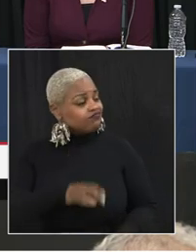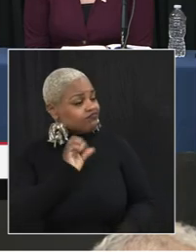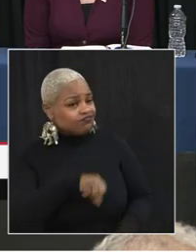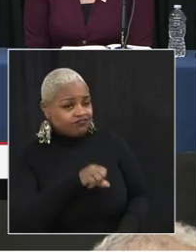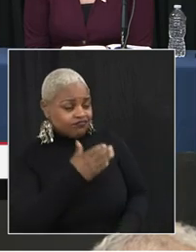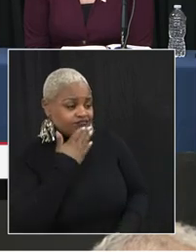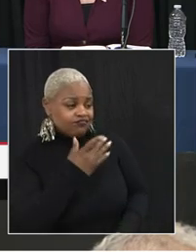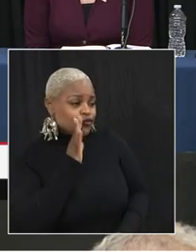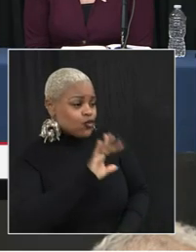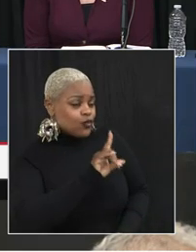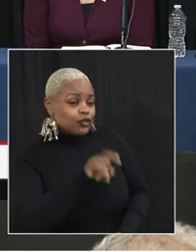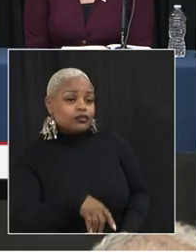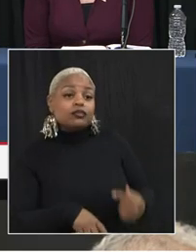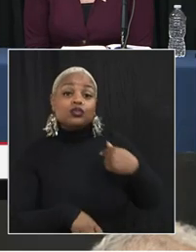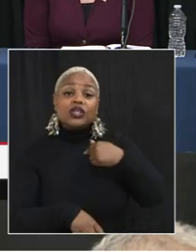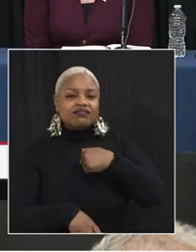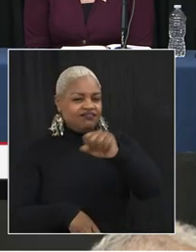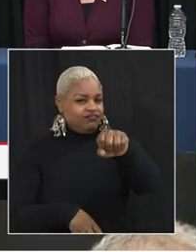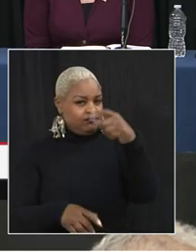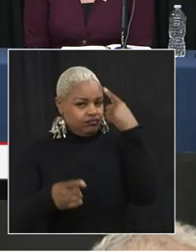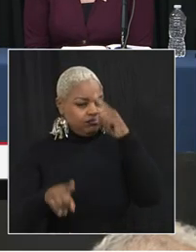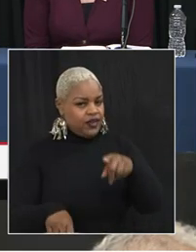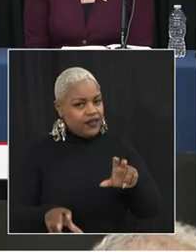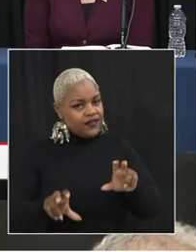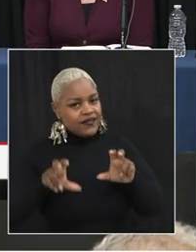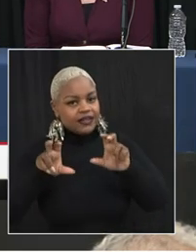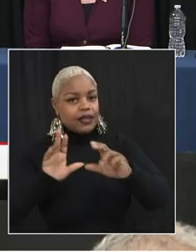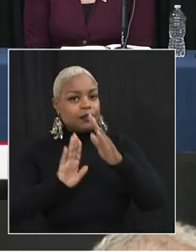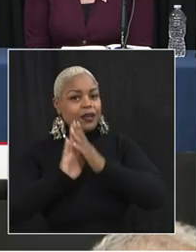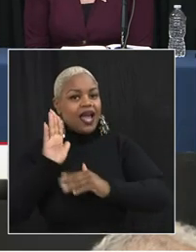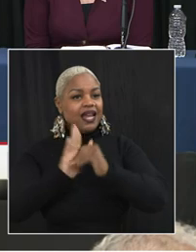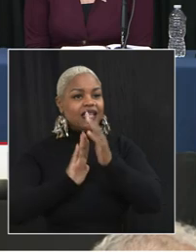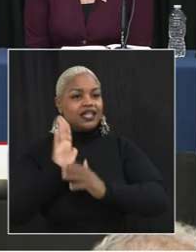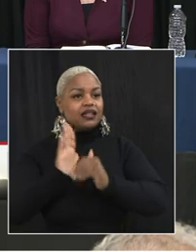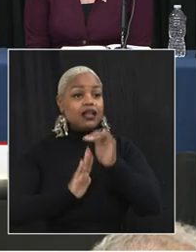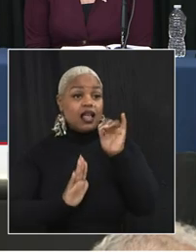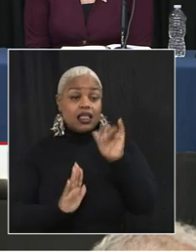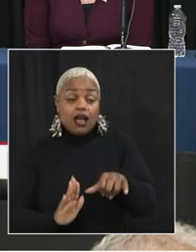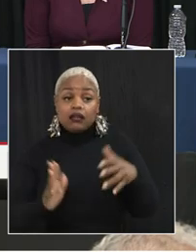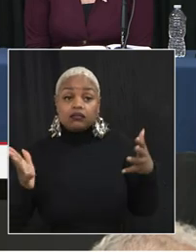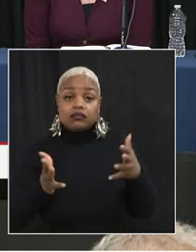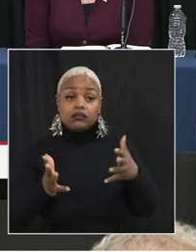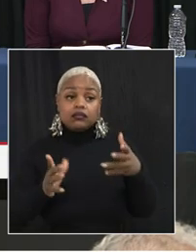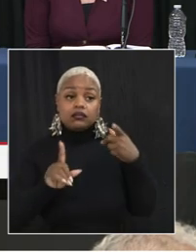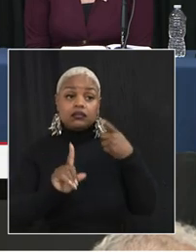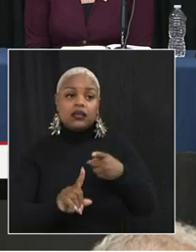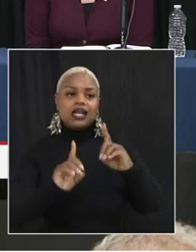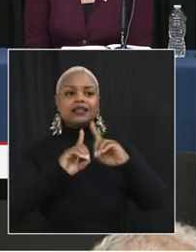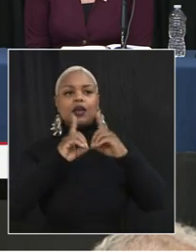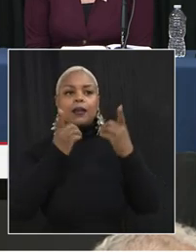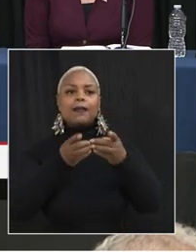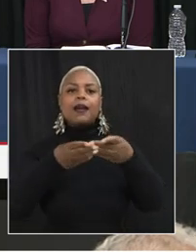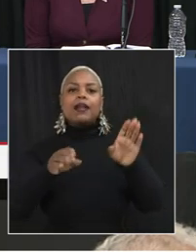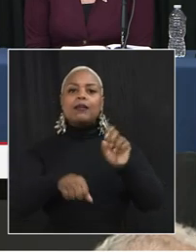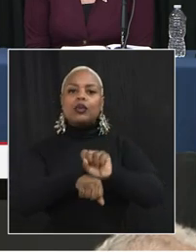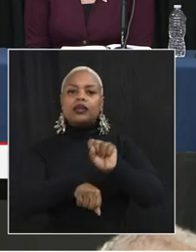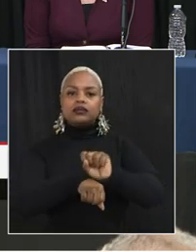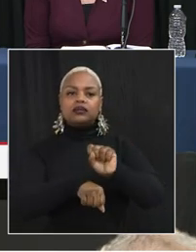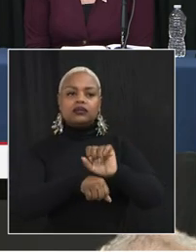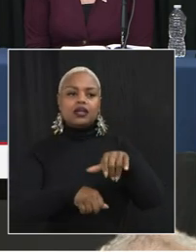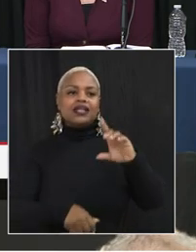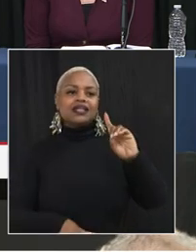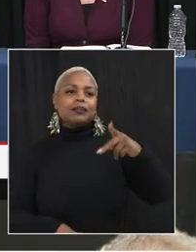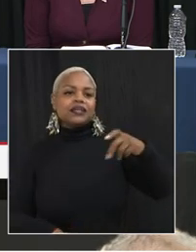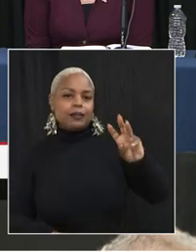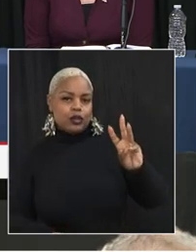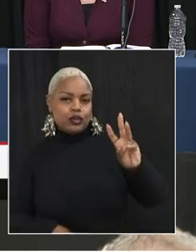definitely invest in murals. It's our Public Works Department that has our Murals DC program. They